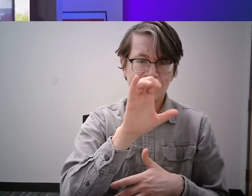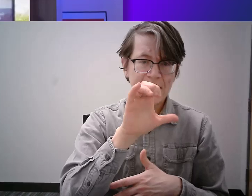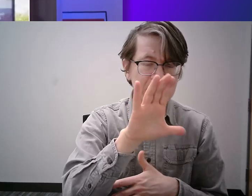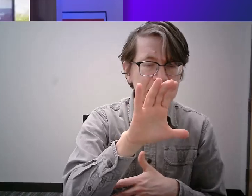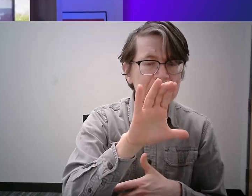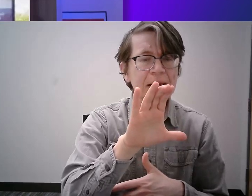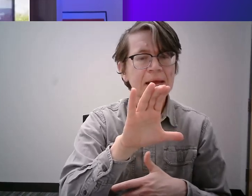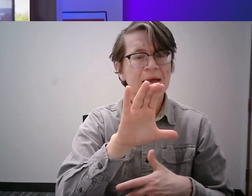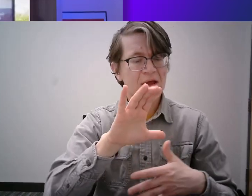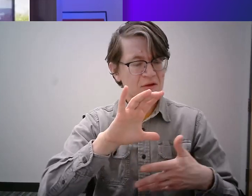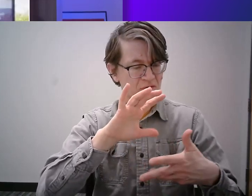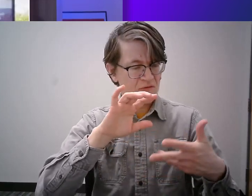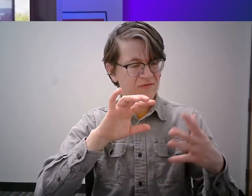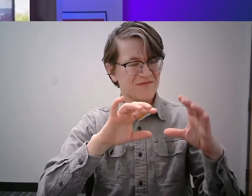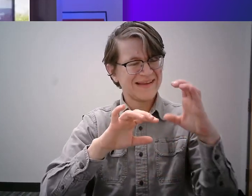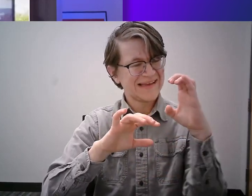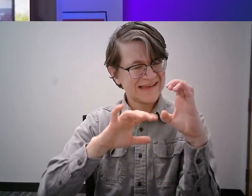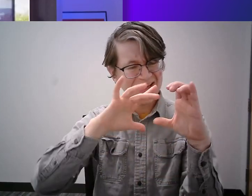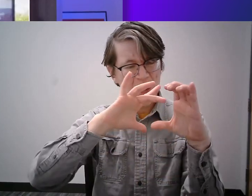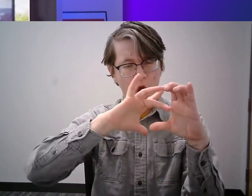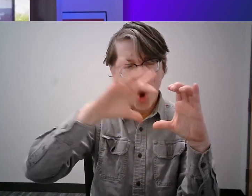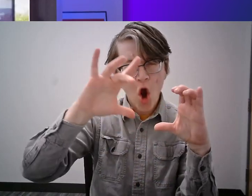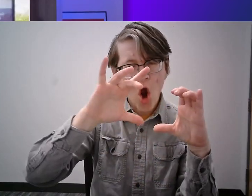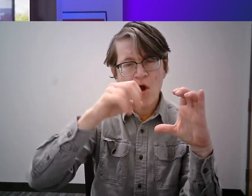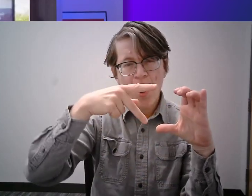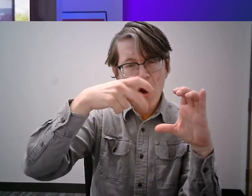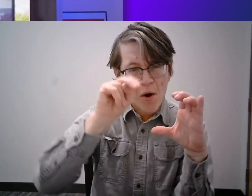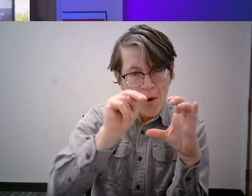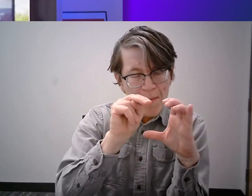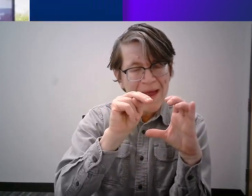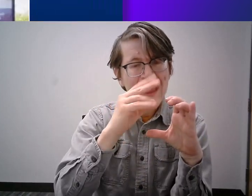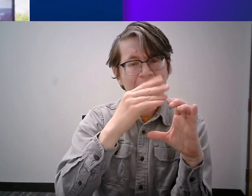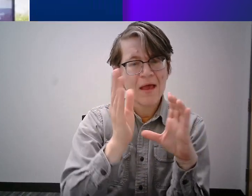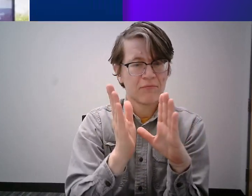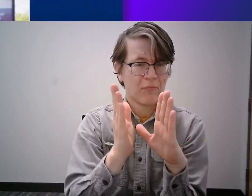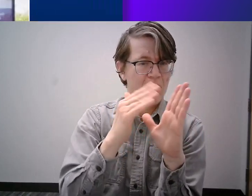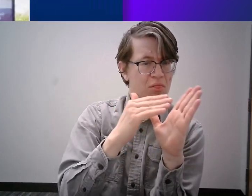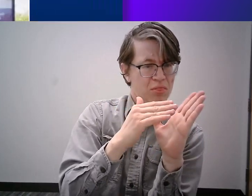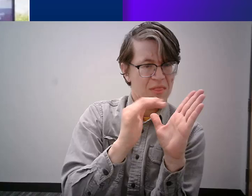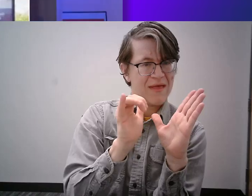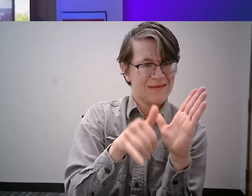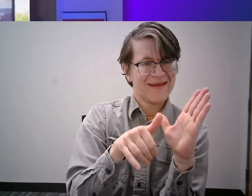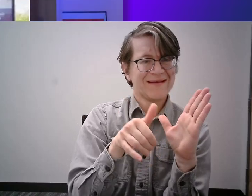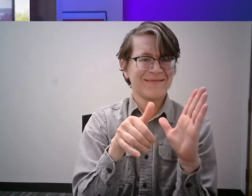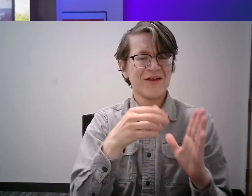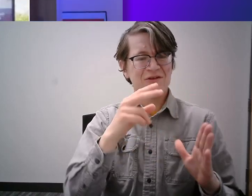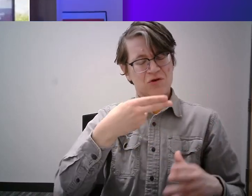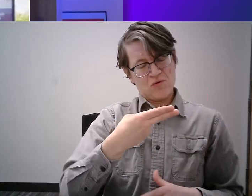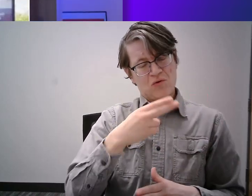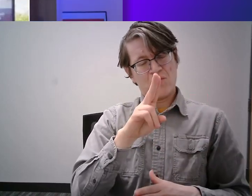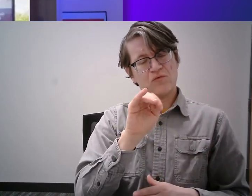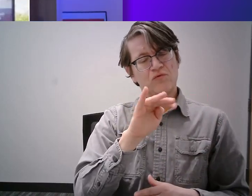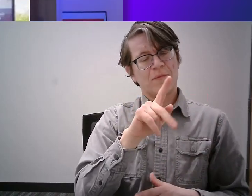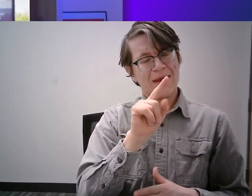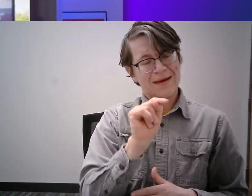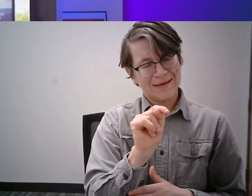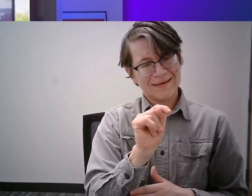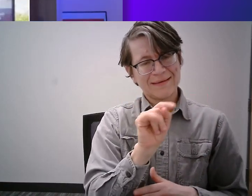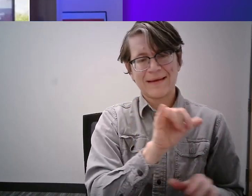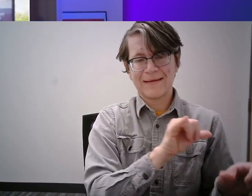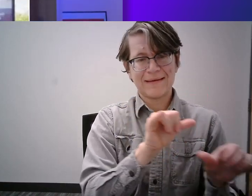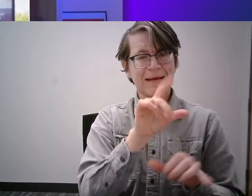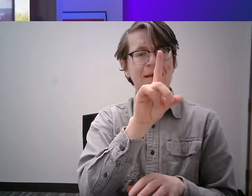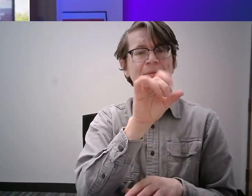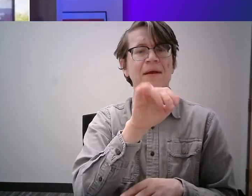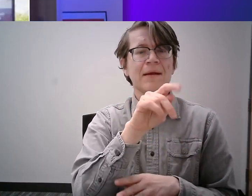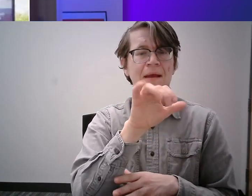you have a way to spot these kinds of typefaces. Easy. After all this stuff, please bear in mind